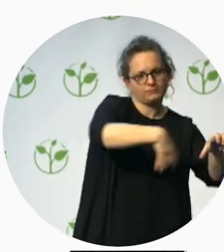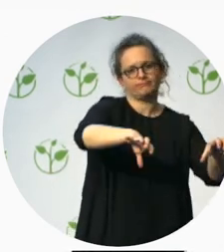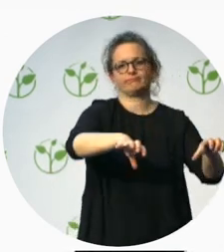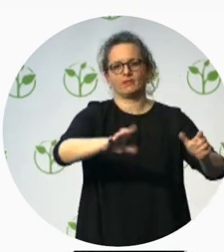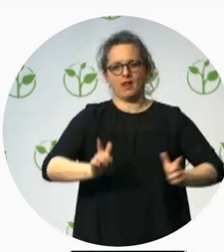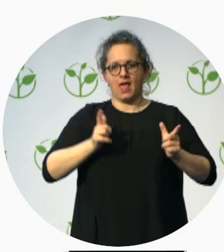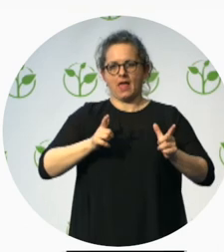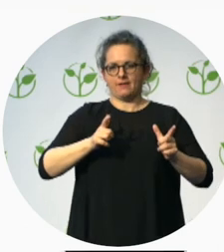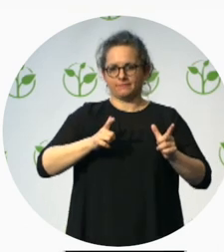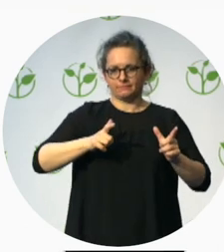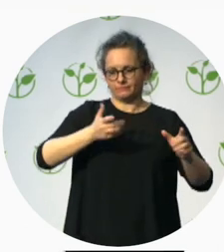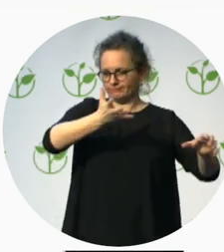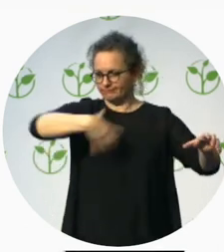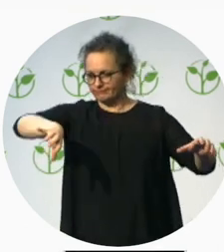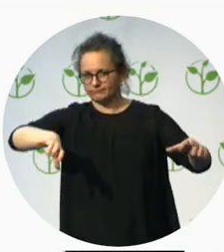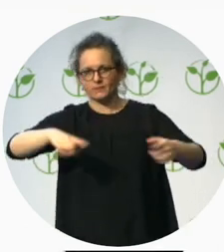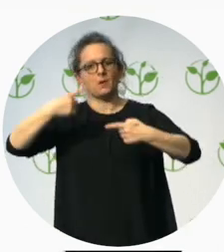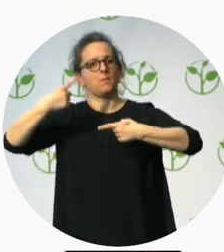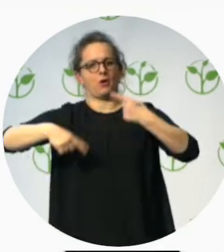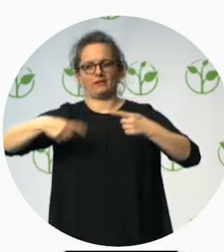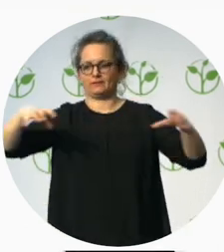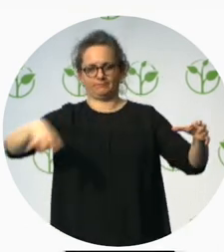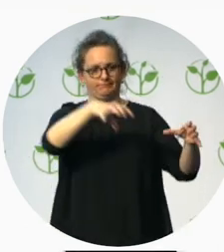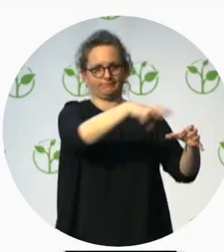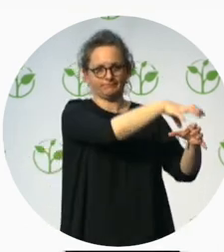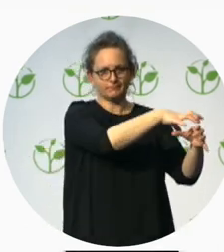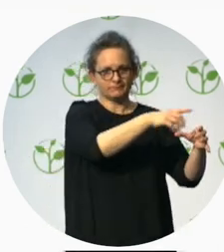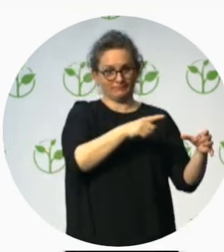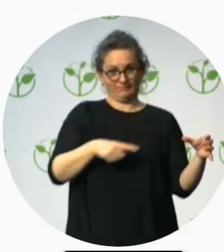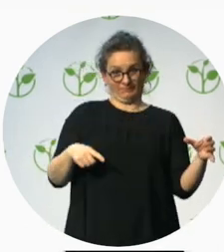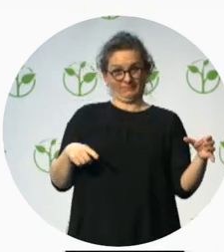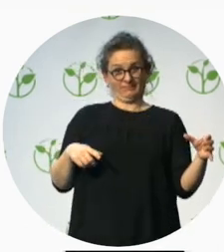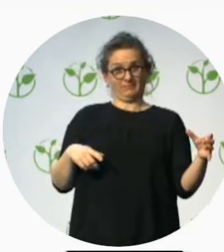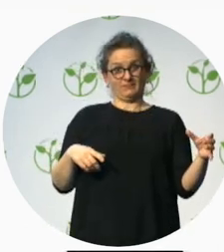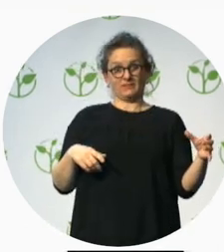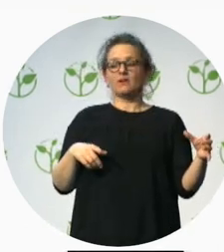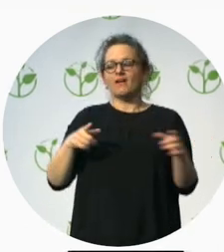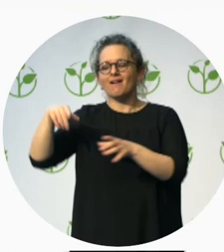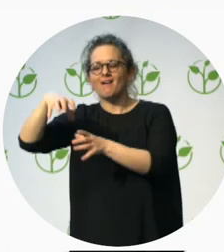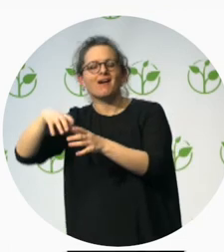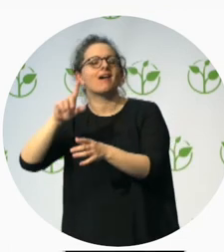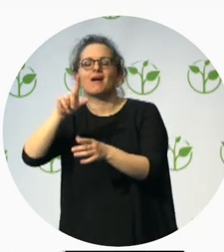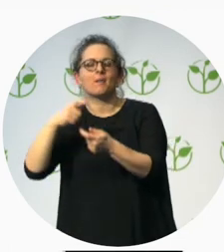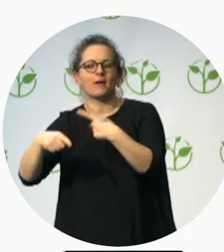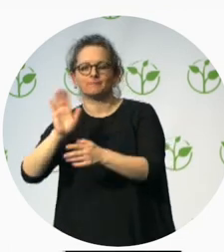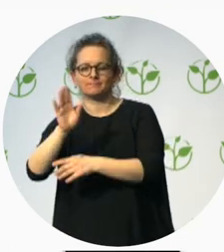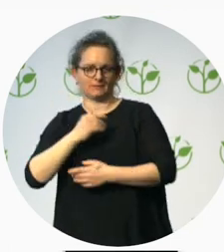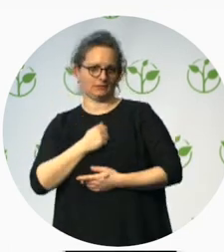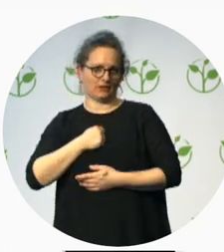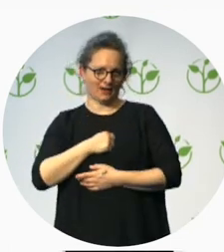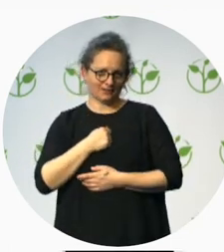will be our next year's topic, and education, which we will research